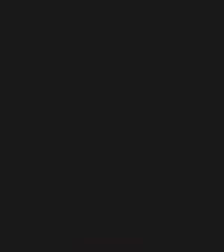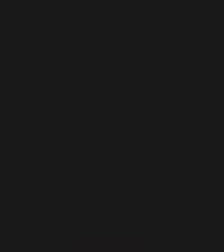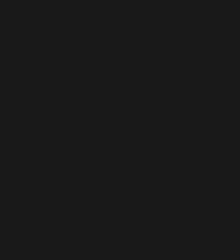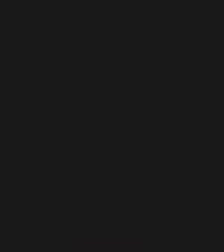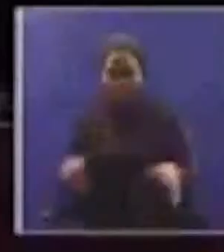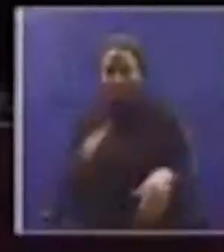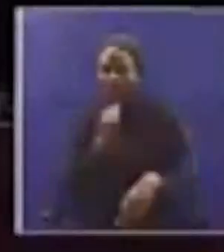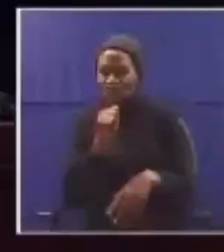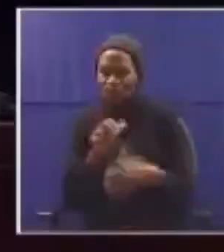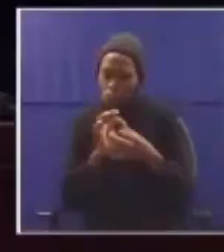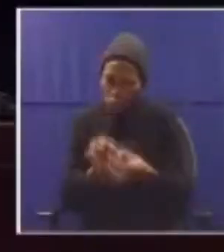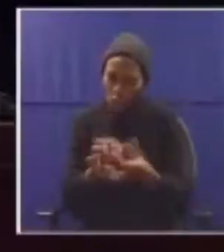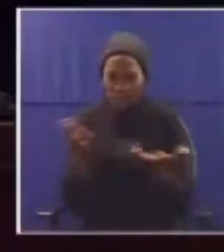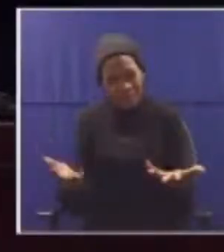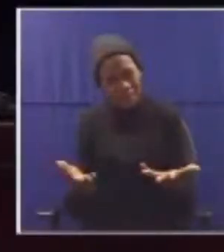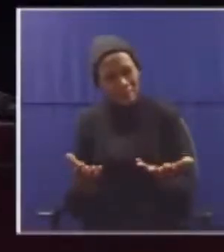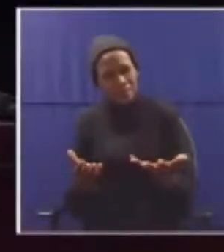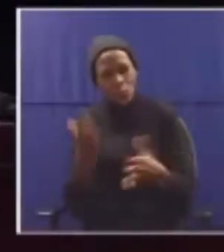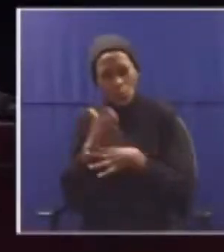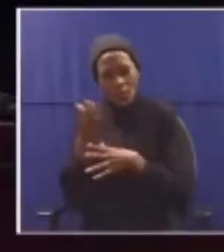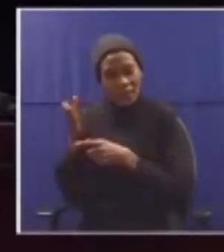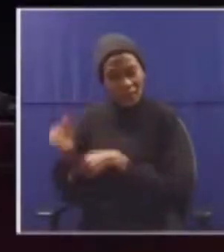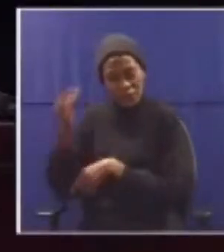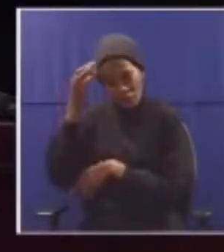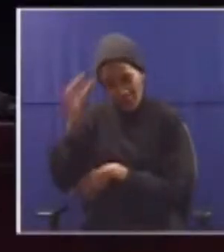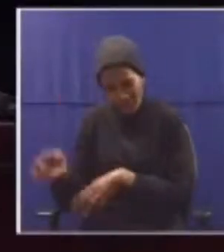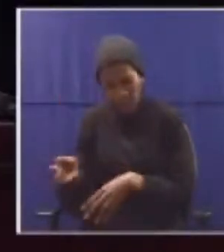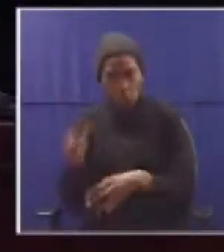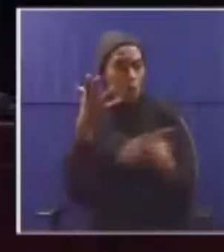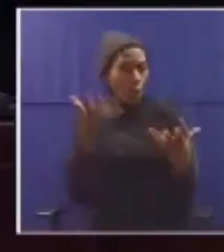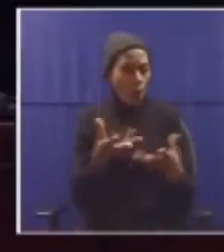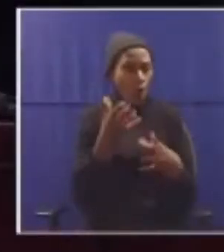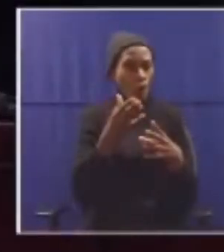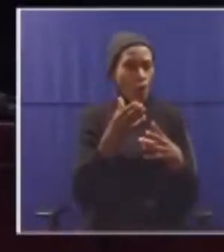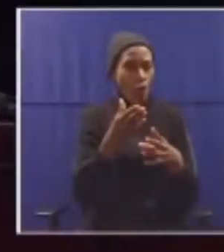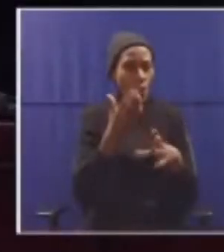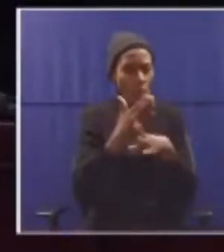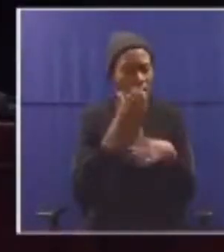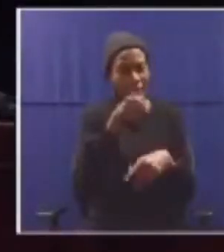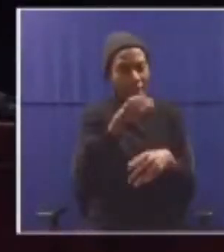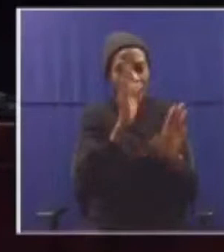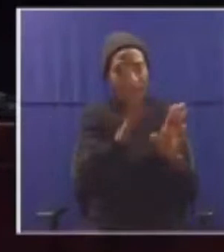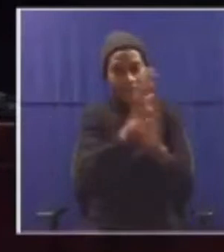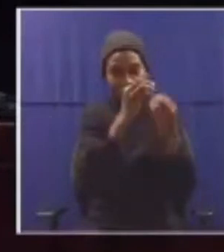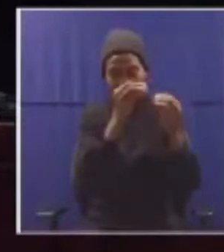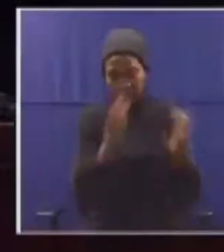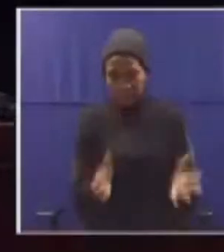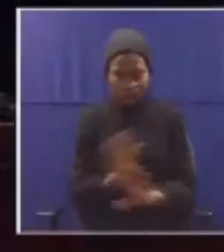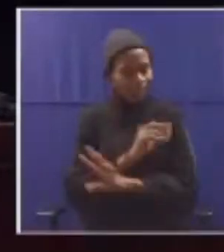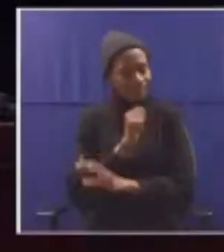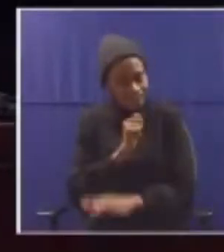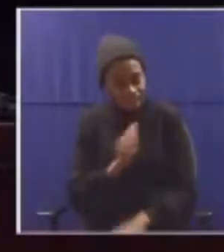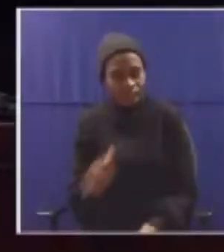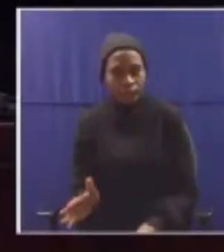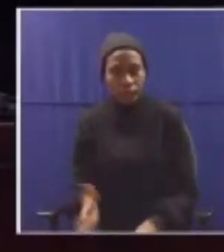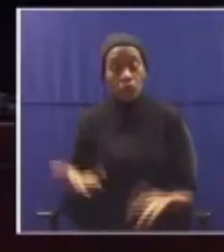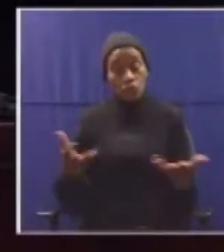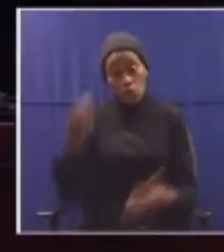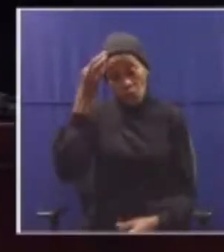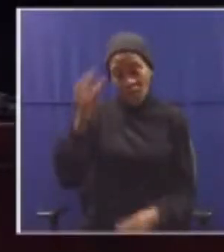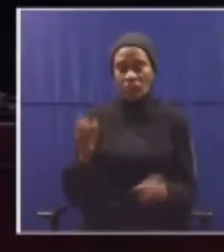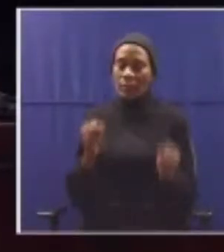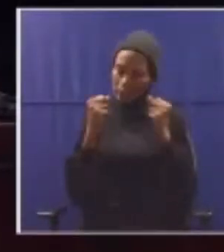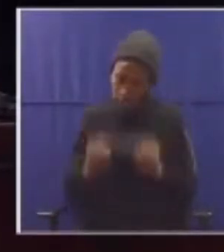whether committed by the government or by a private party. For this reason, the government